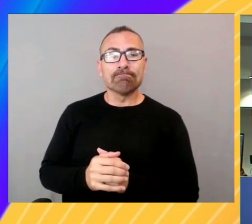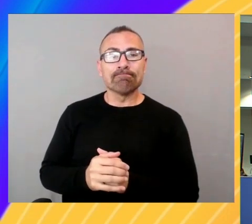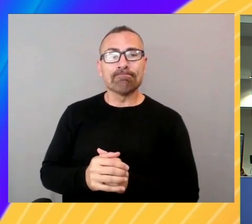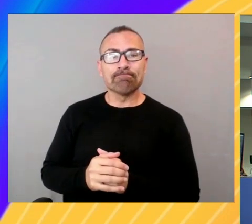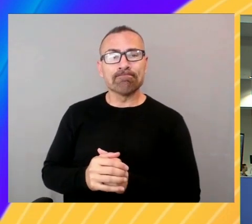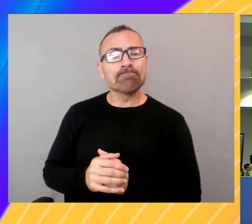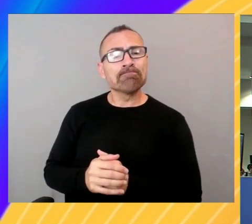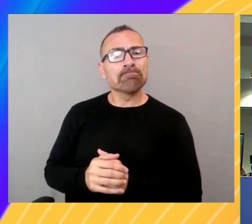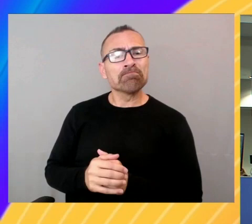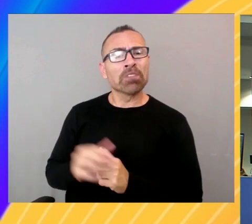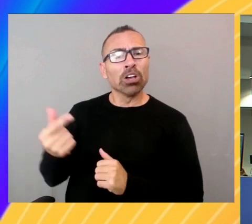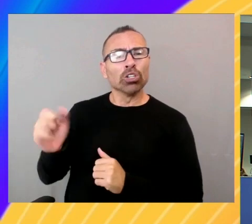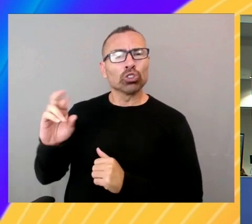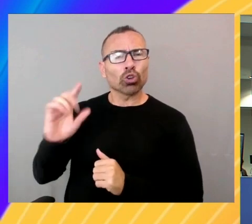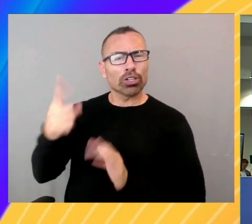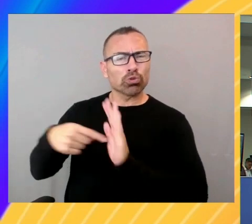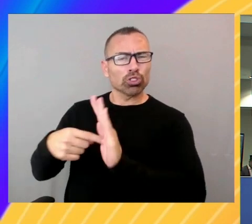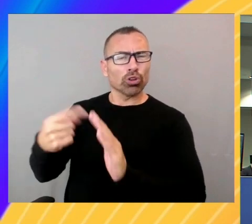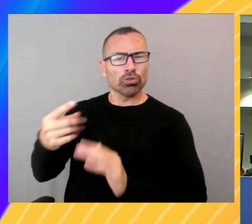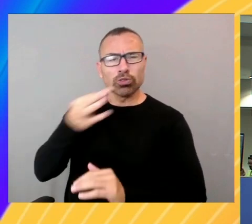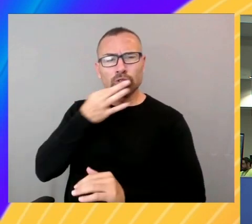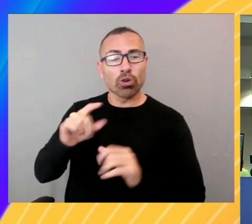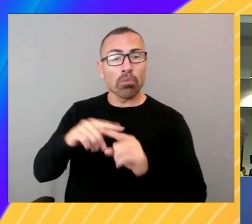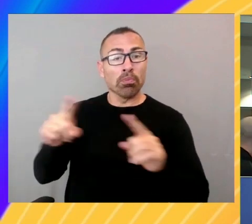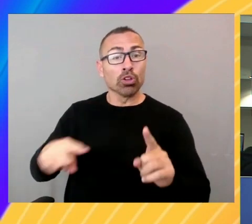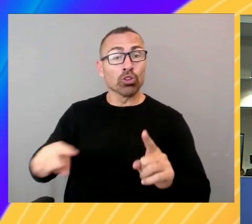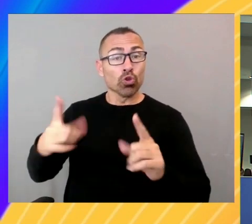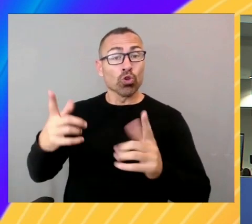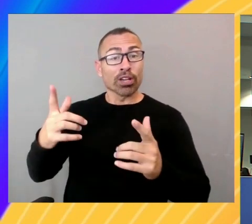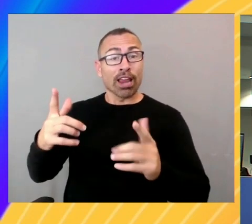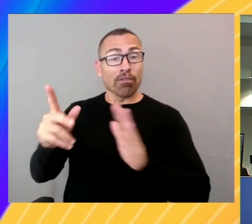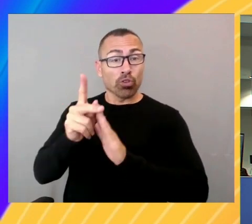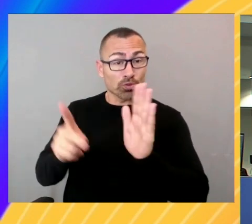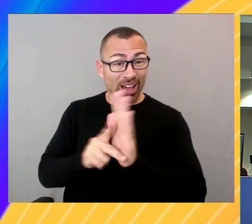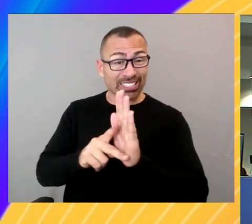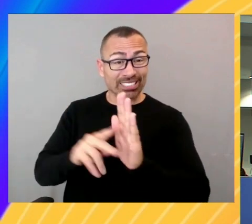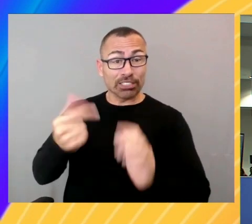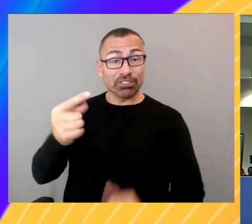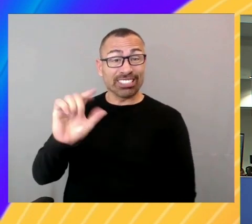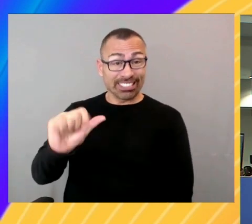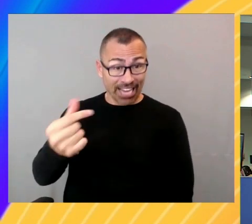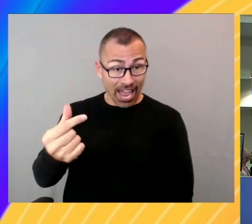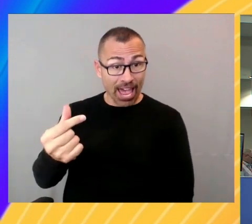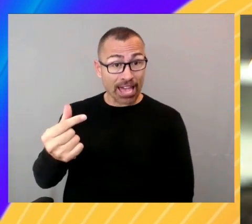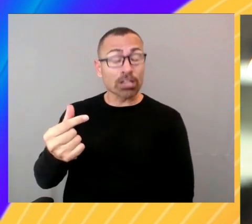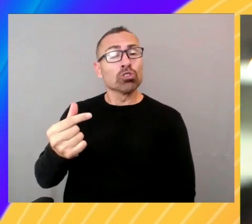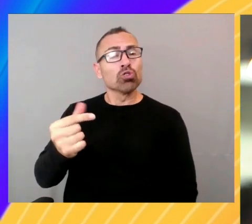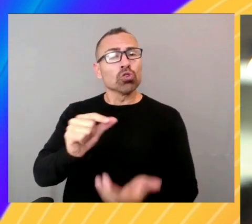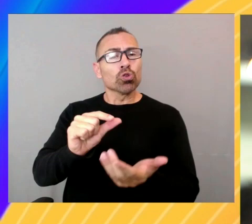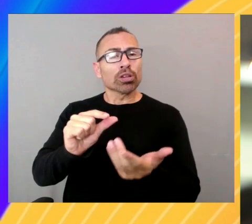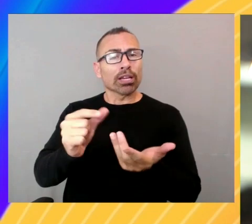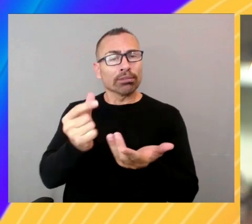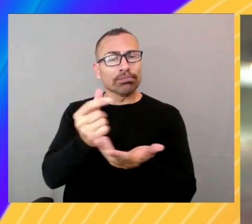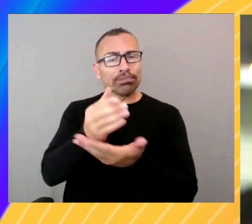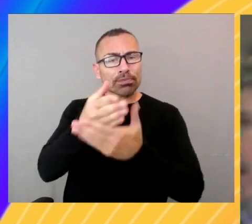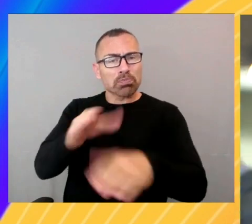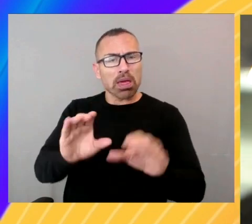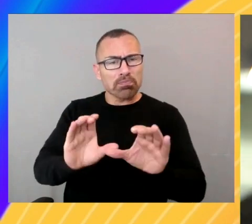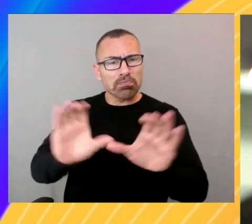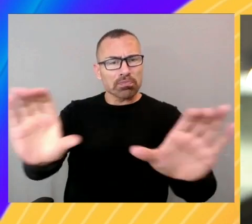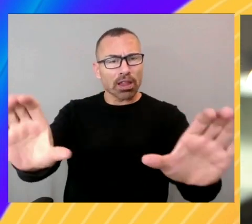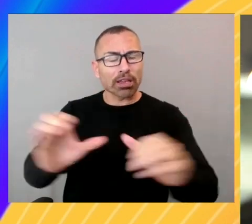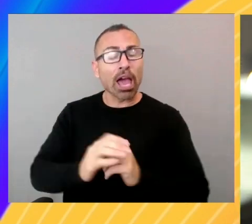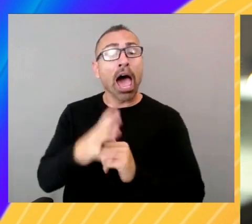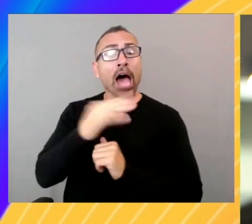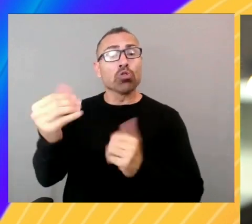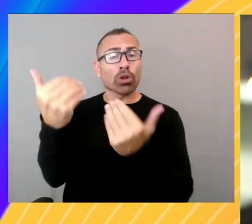certain tag policies or service control policies to a given account, and you can limit what tag policies that account has access to, so you can